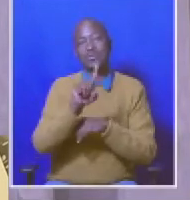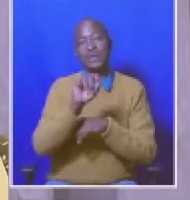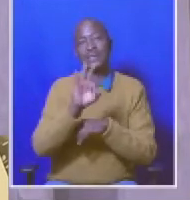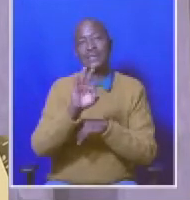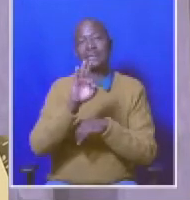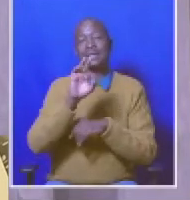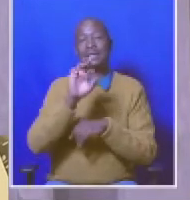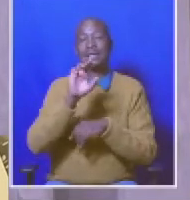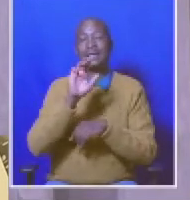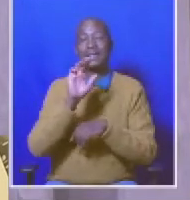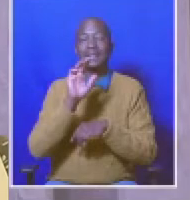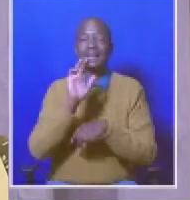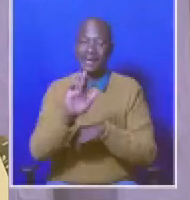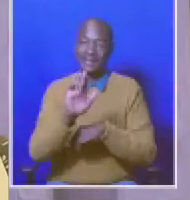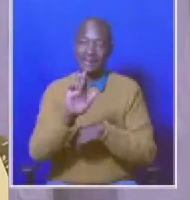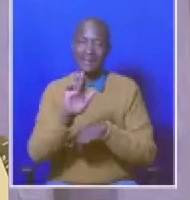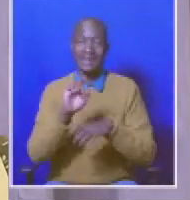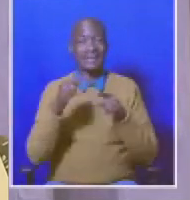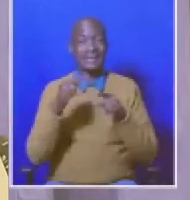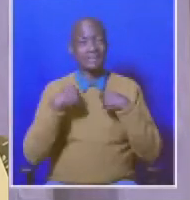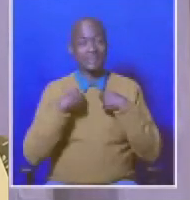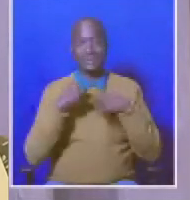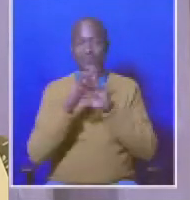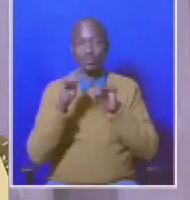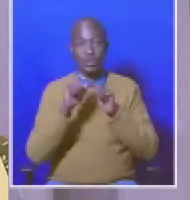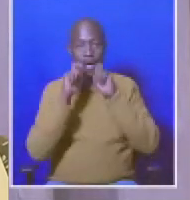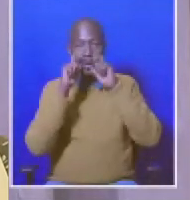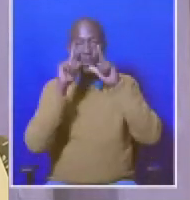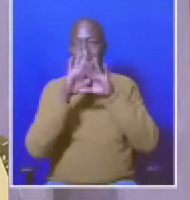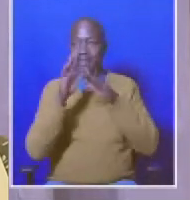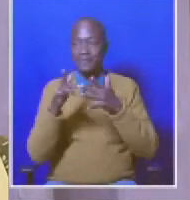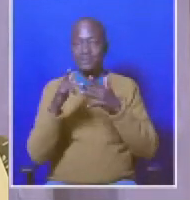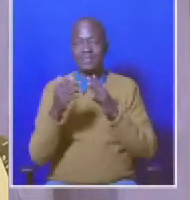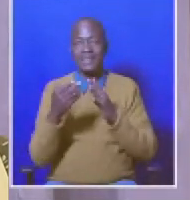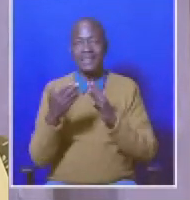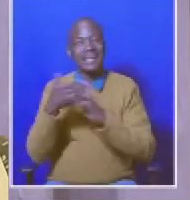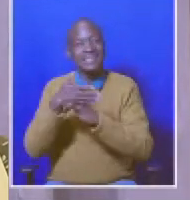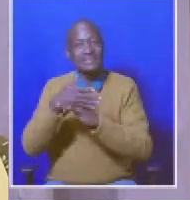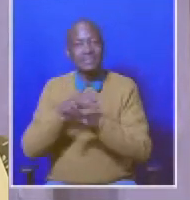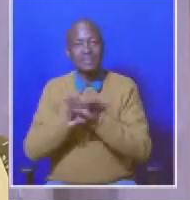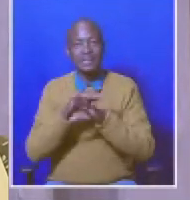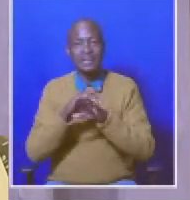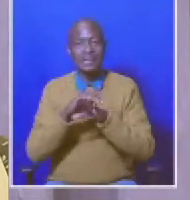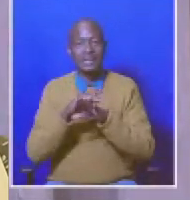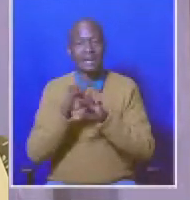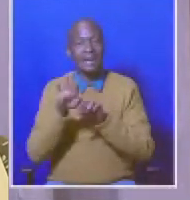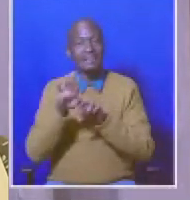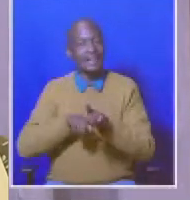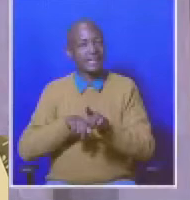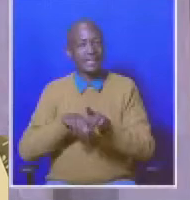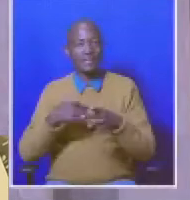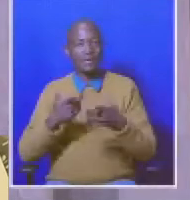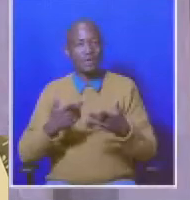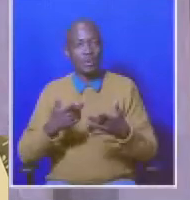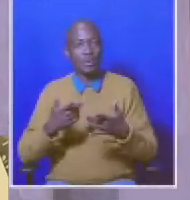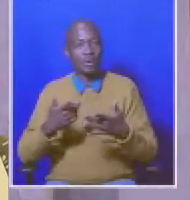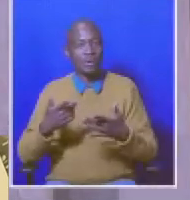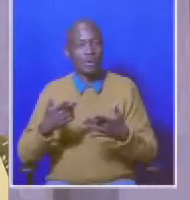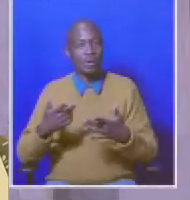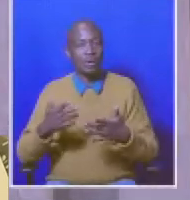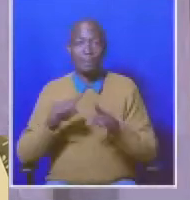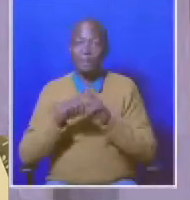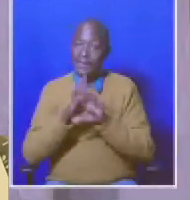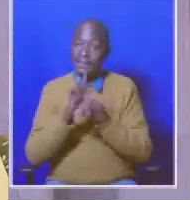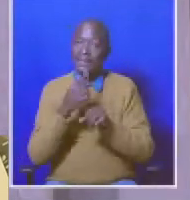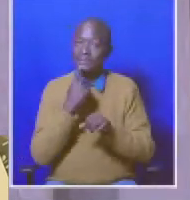139. I have not been made aware that such interventions are not yielding fruit, but as I said,